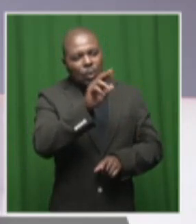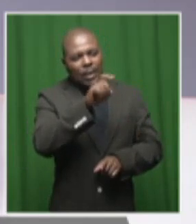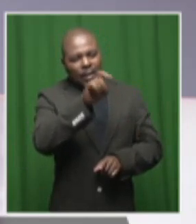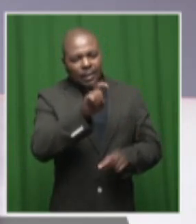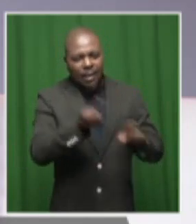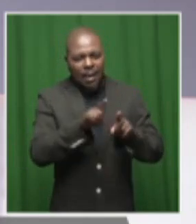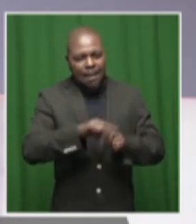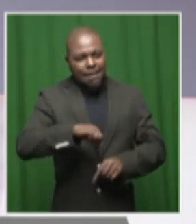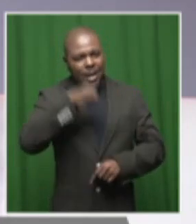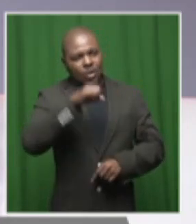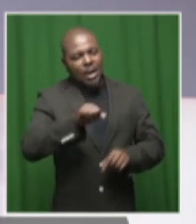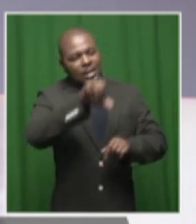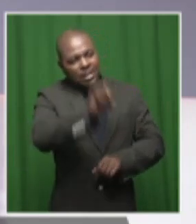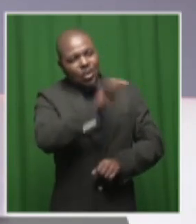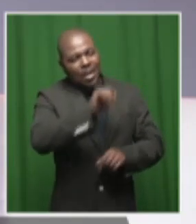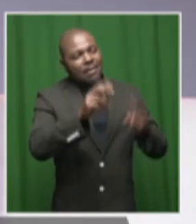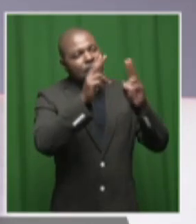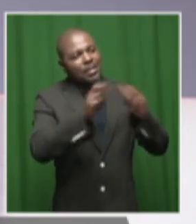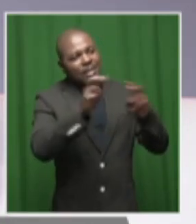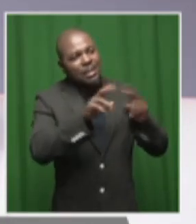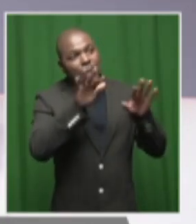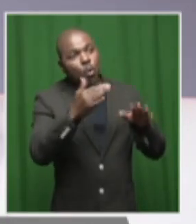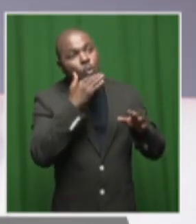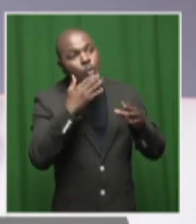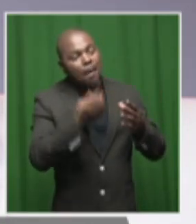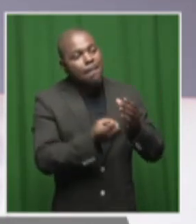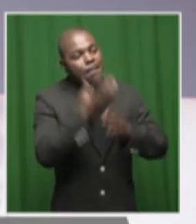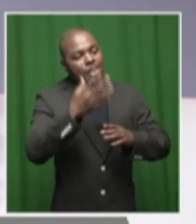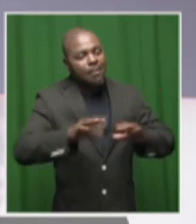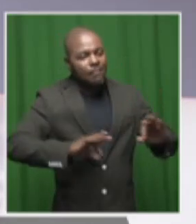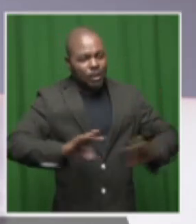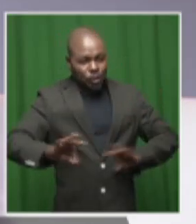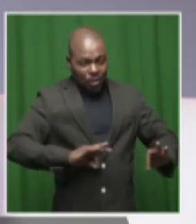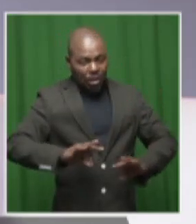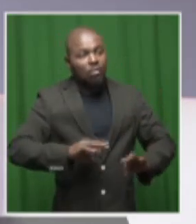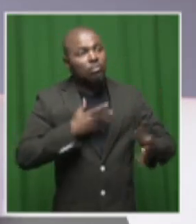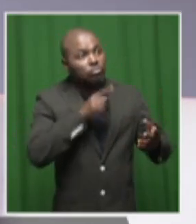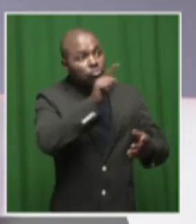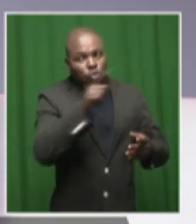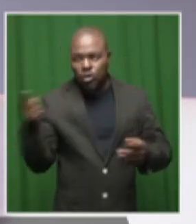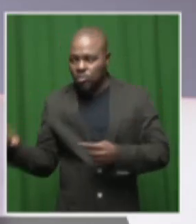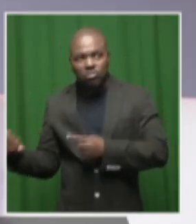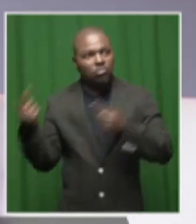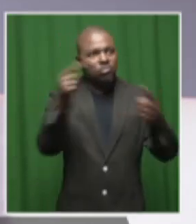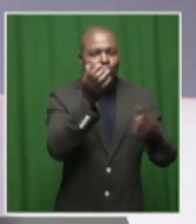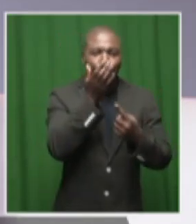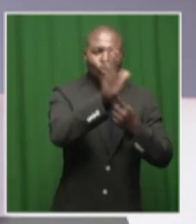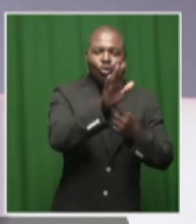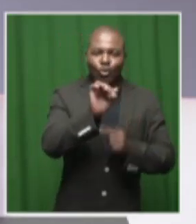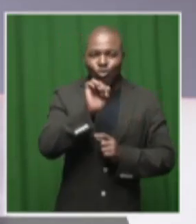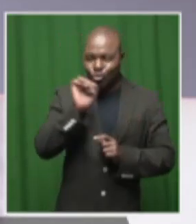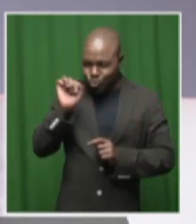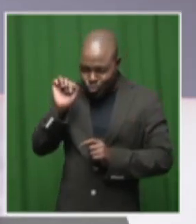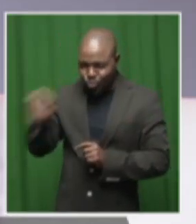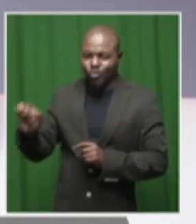Village, and we'll invite all of our members that make furniture, or some of them, to go showcase their product to that audience